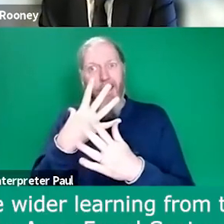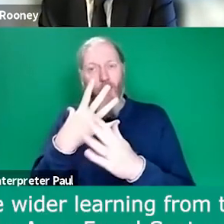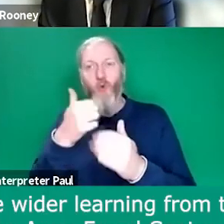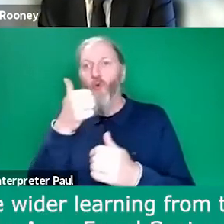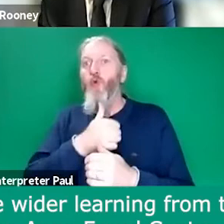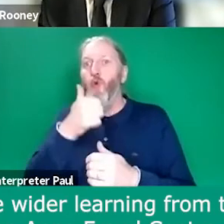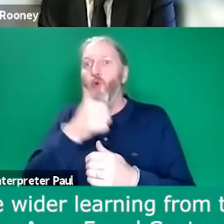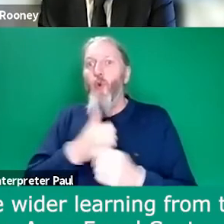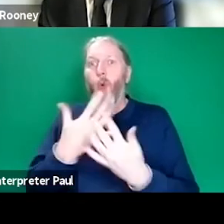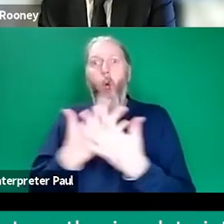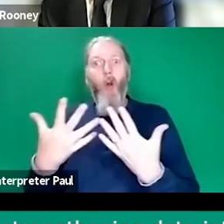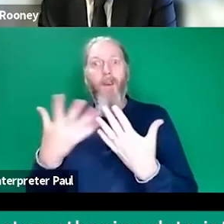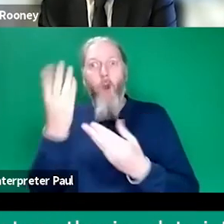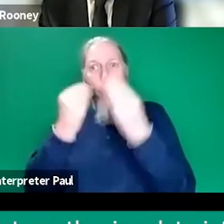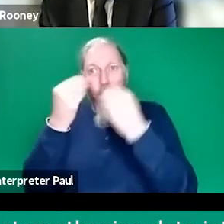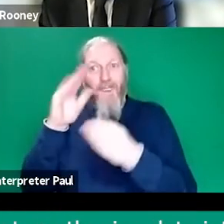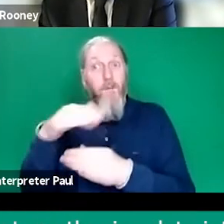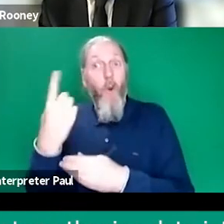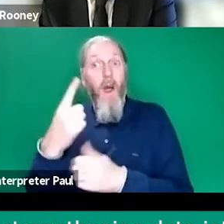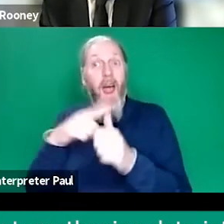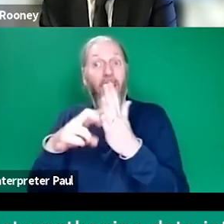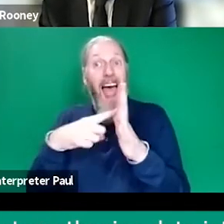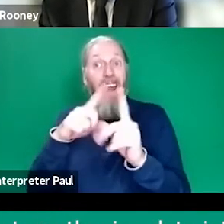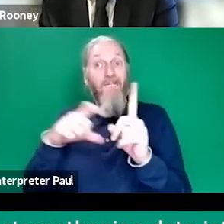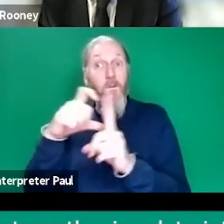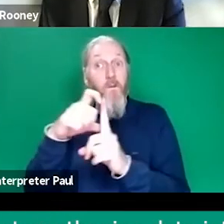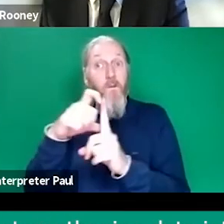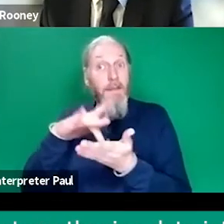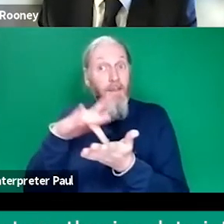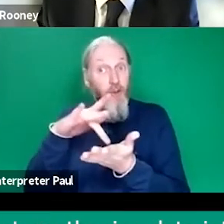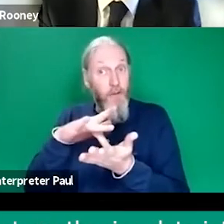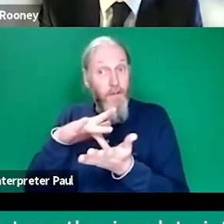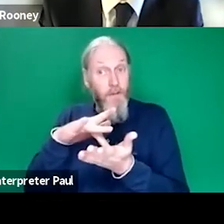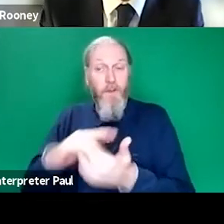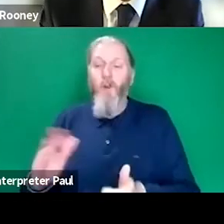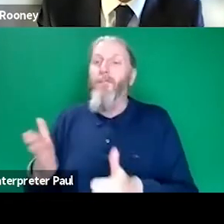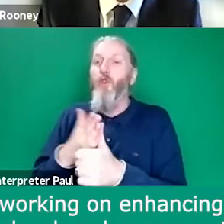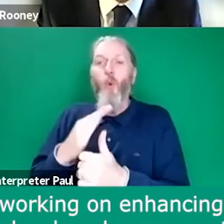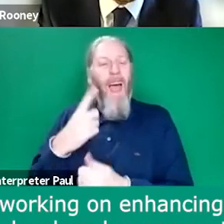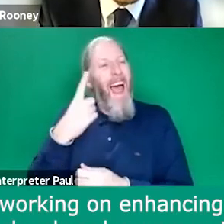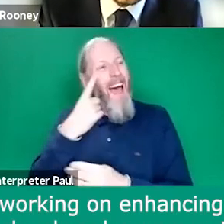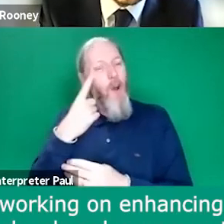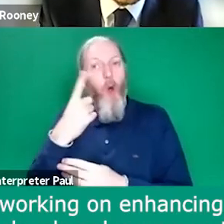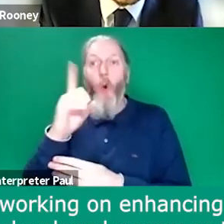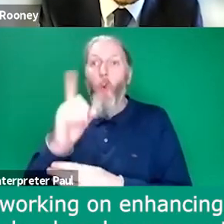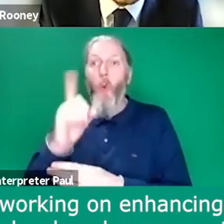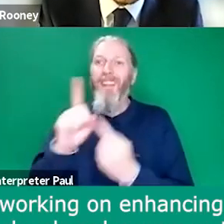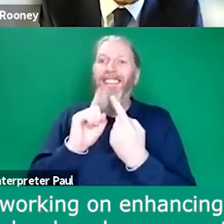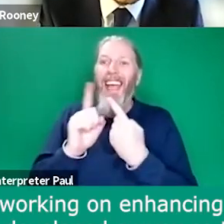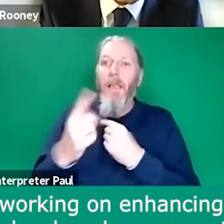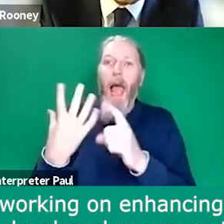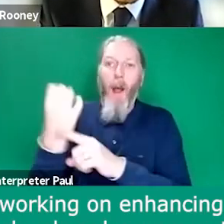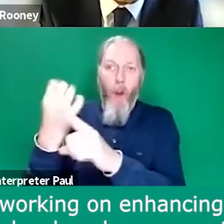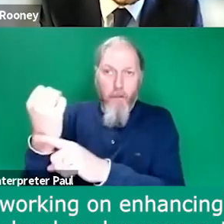Anna Freud Centre as well. Firstly, looking at strengthening data and intermediate outcomes, working on enhancing